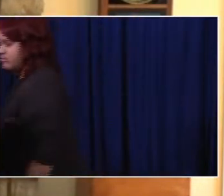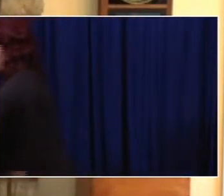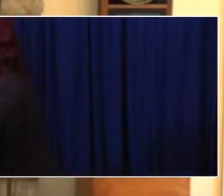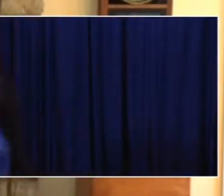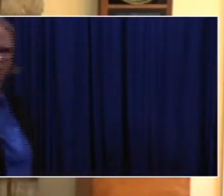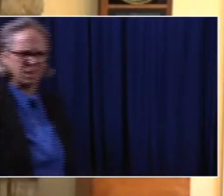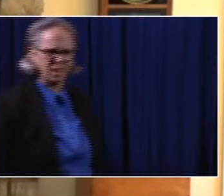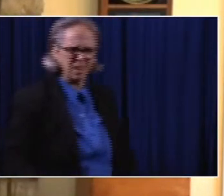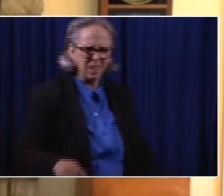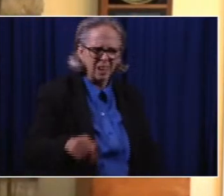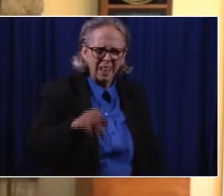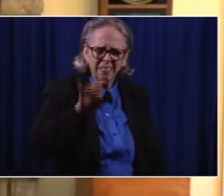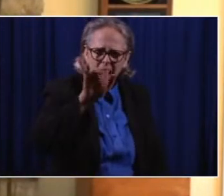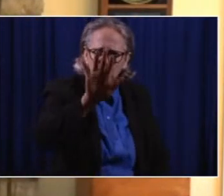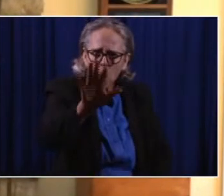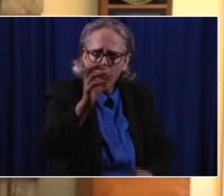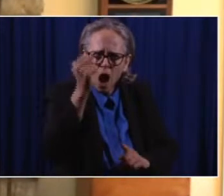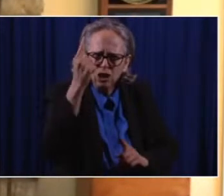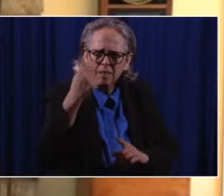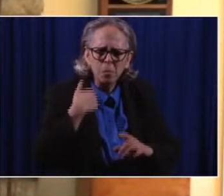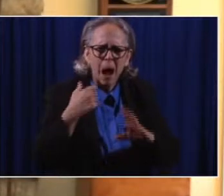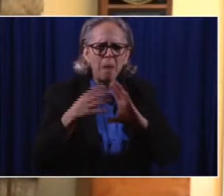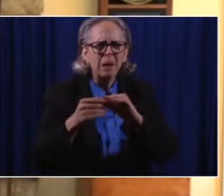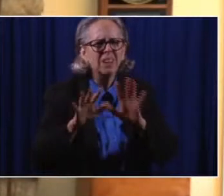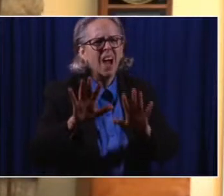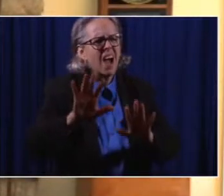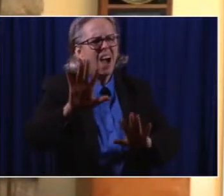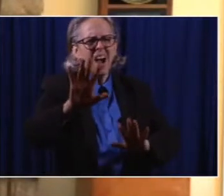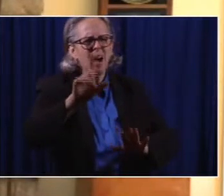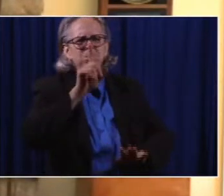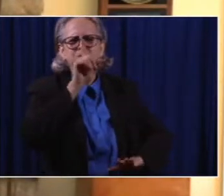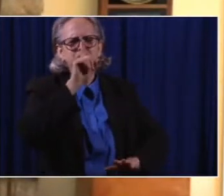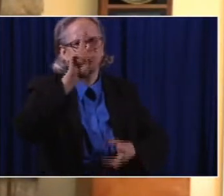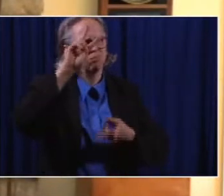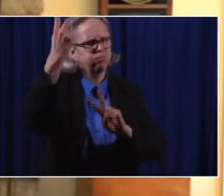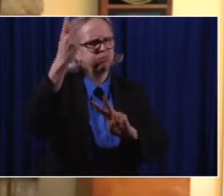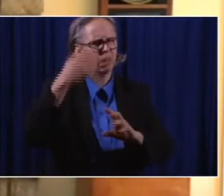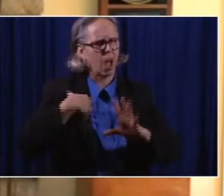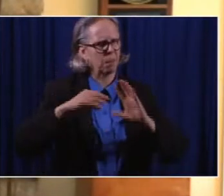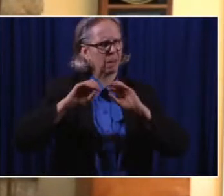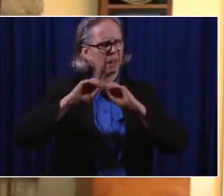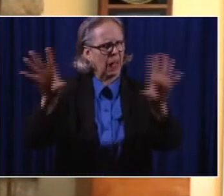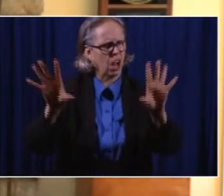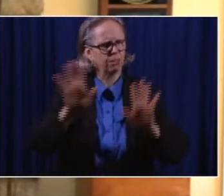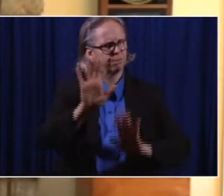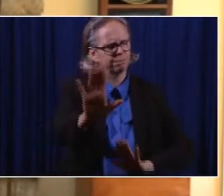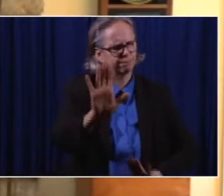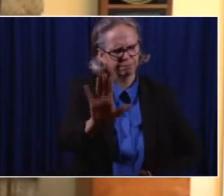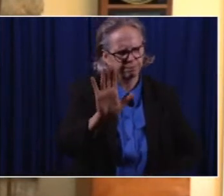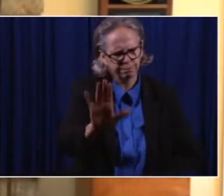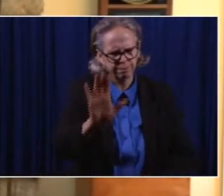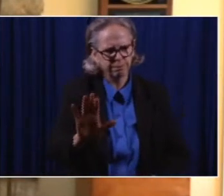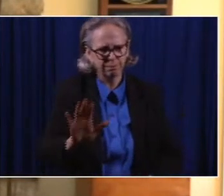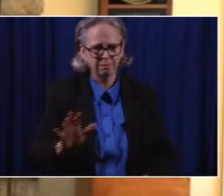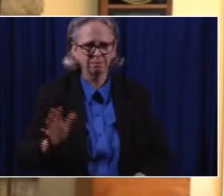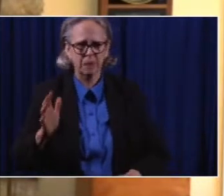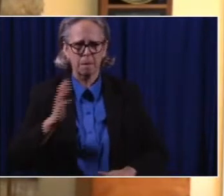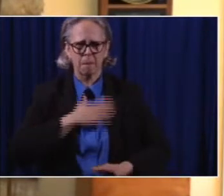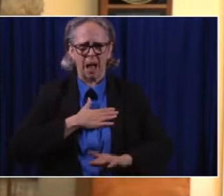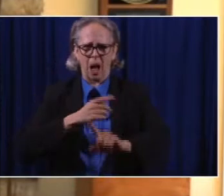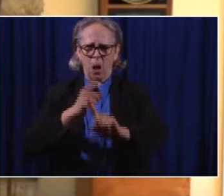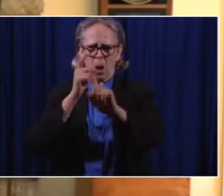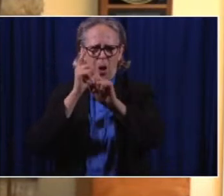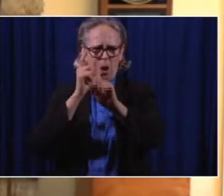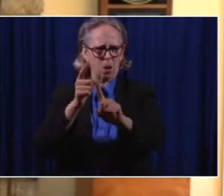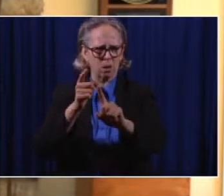seeing. We don't want to have a shutdown. We want to avoid a shutdown. We can avoid a shutdown.